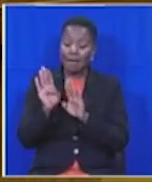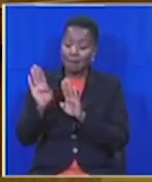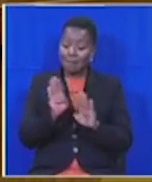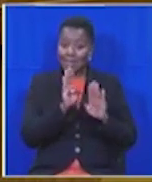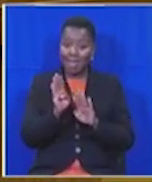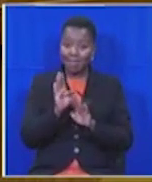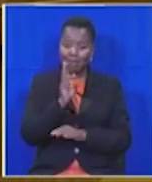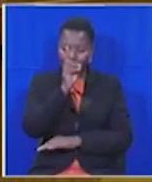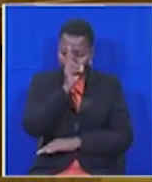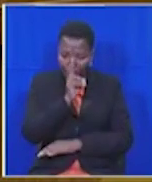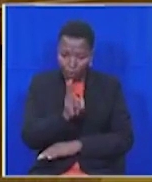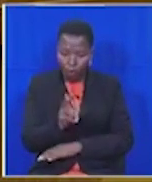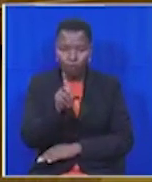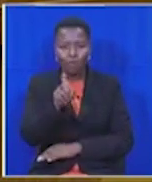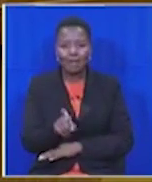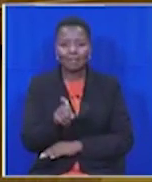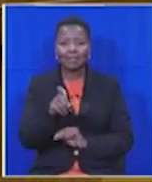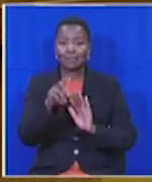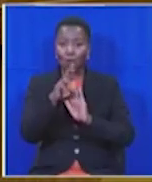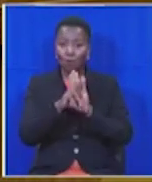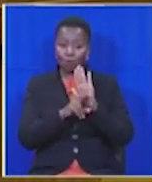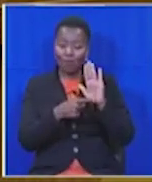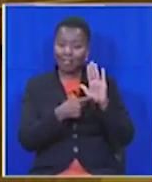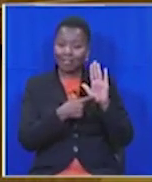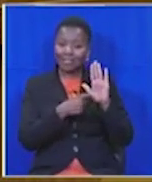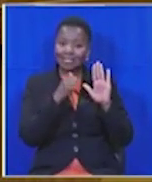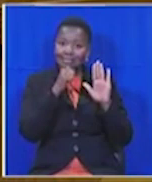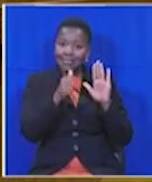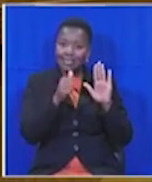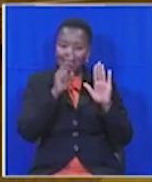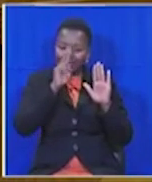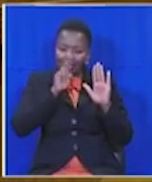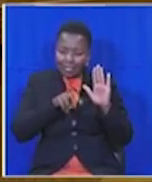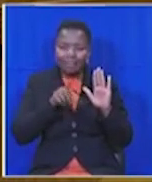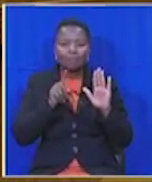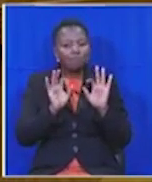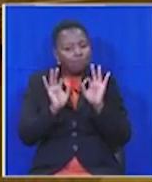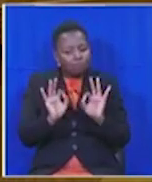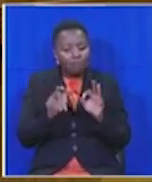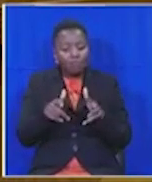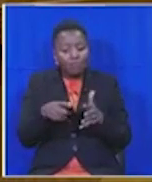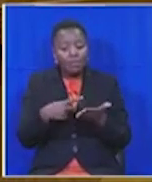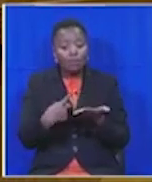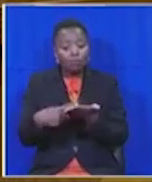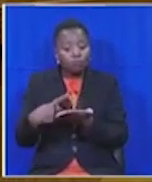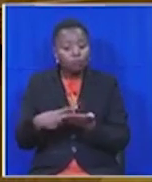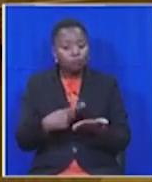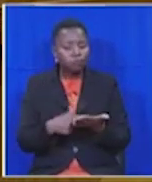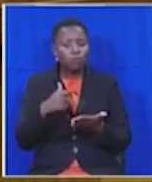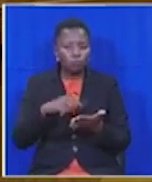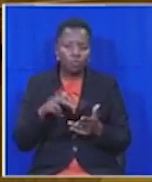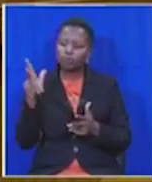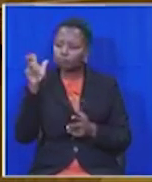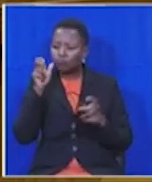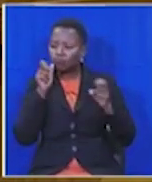mind that the rules assist all members to be heard in the House when they are participating fully in